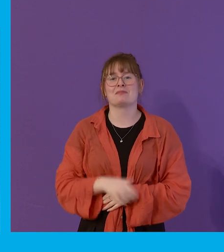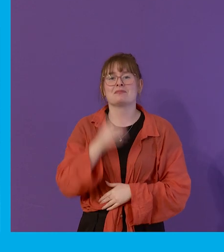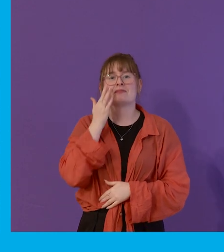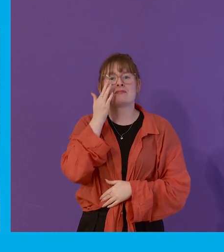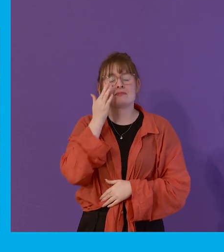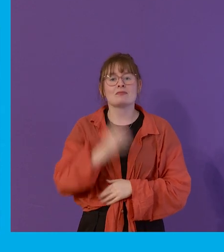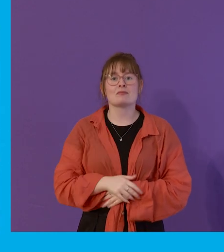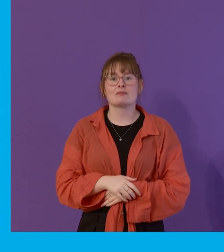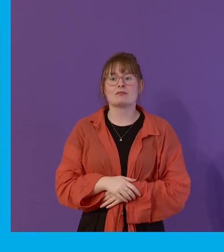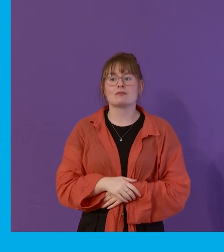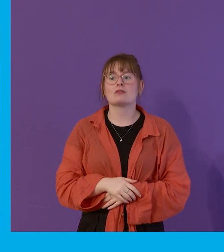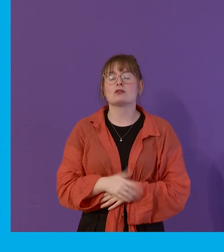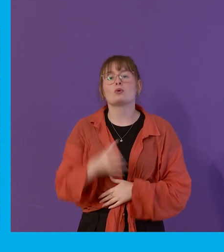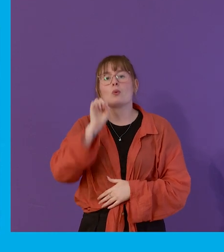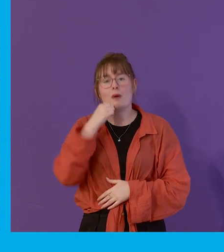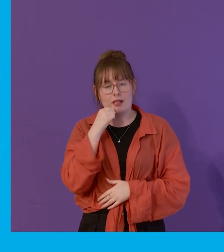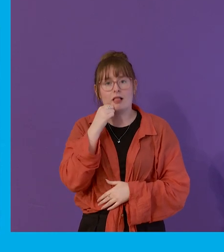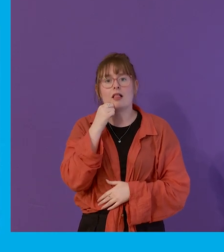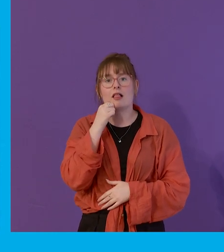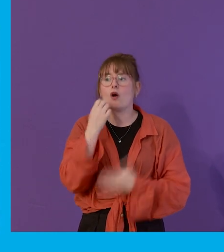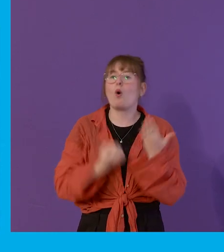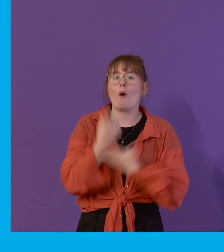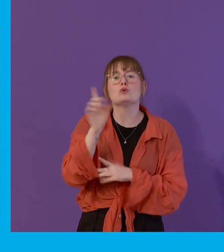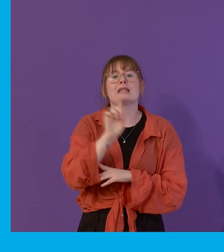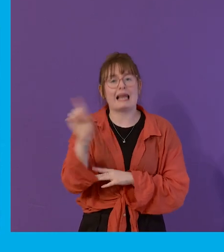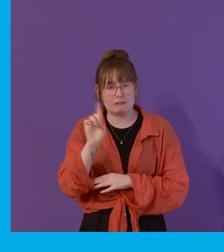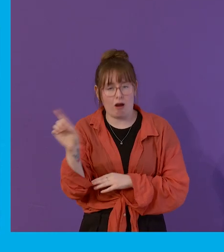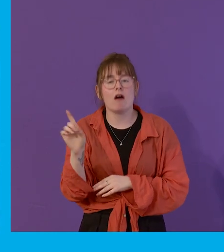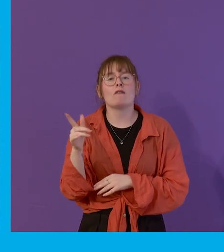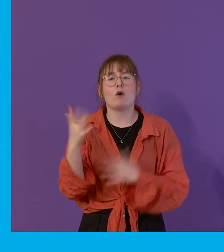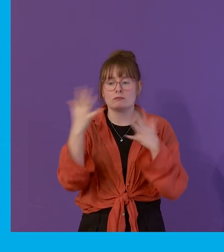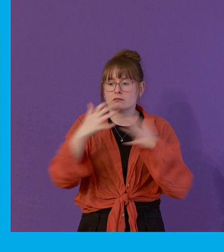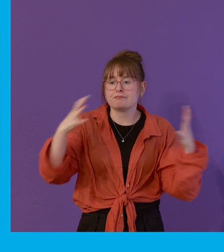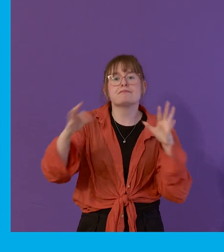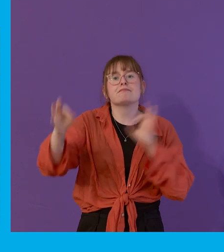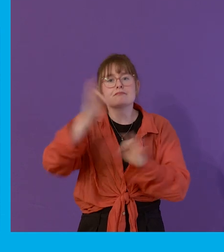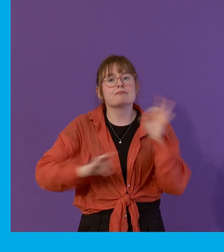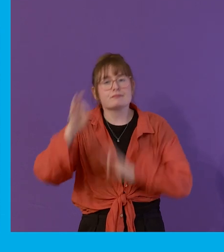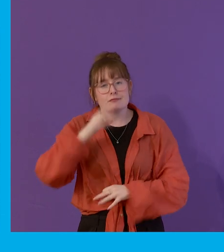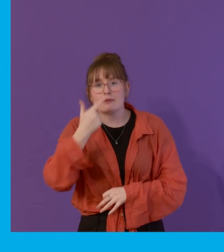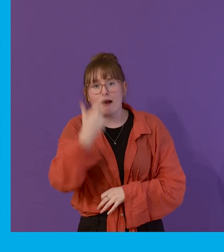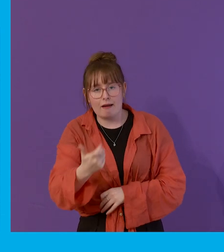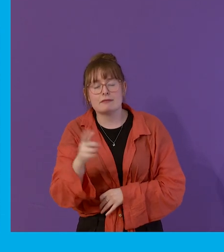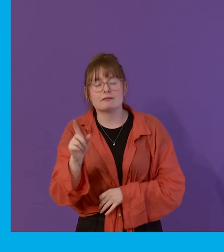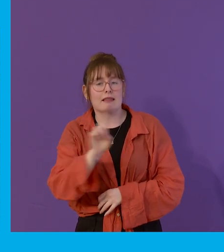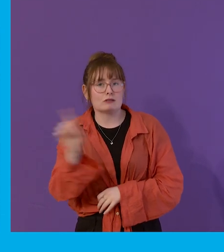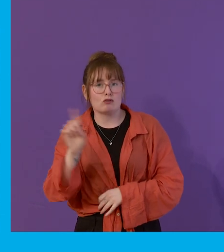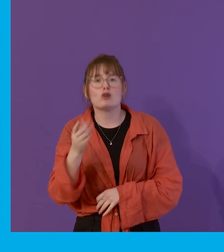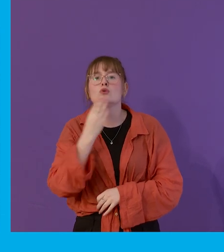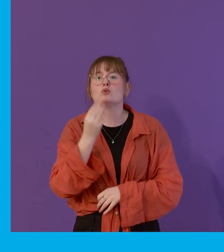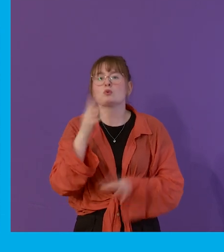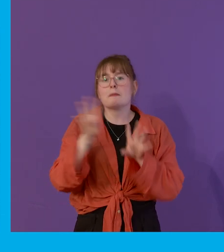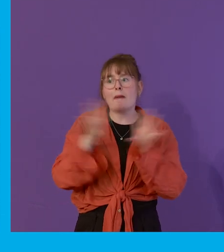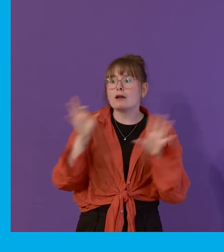So there will be, as I said, there'll be an opportunity for you to put your questions and views to the